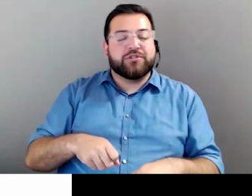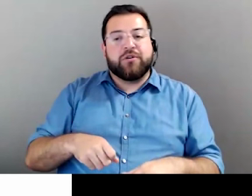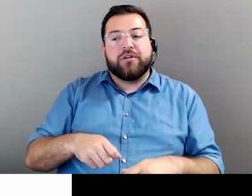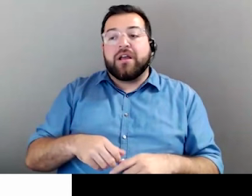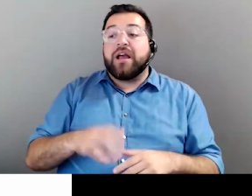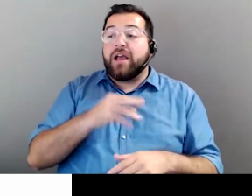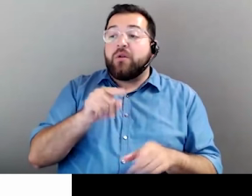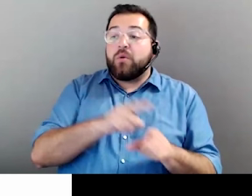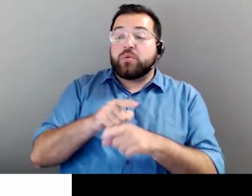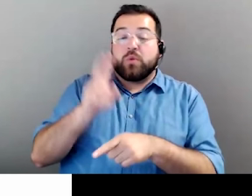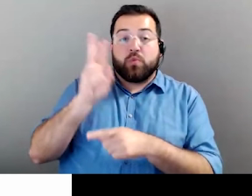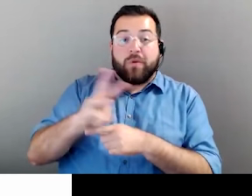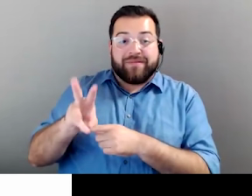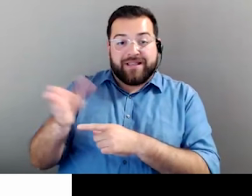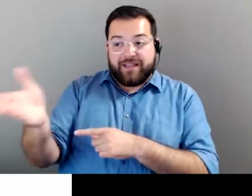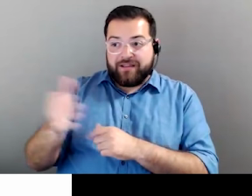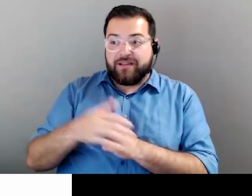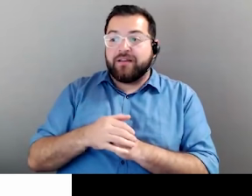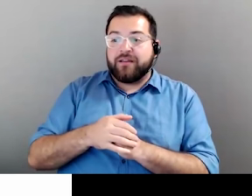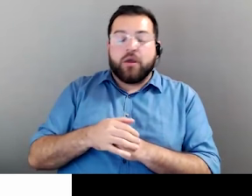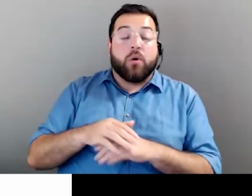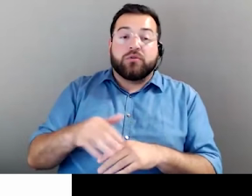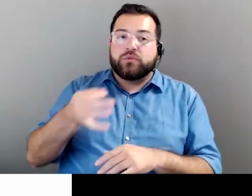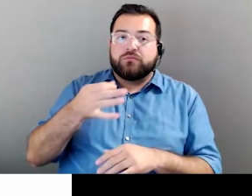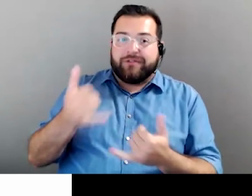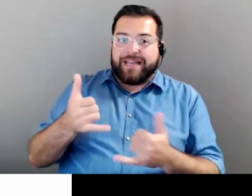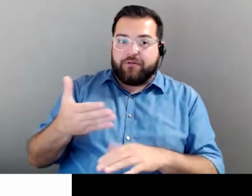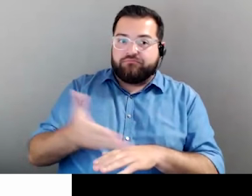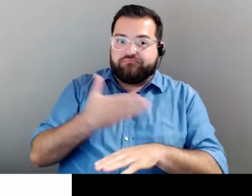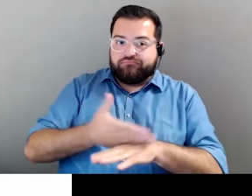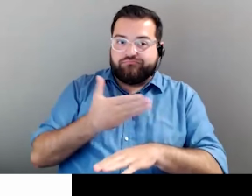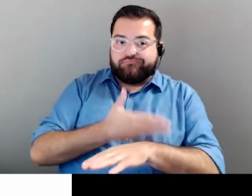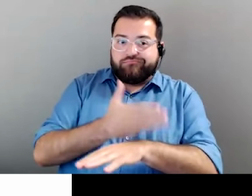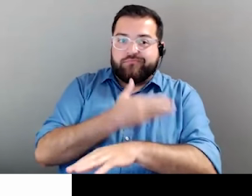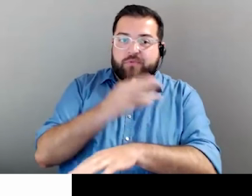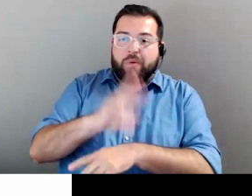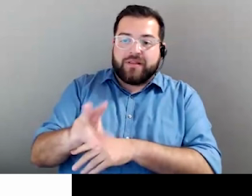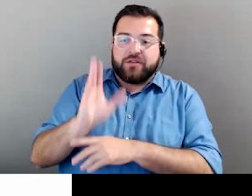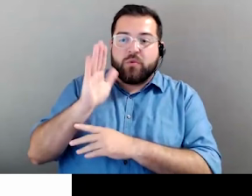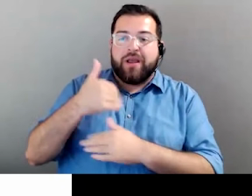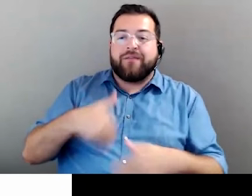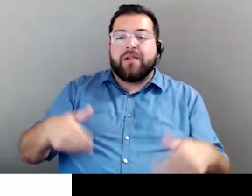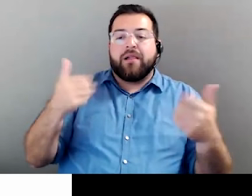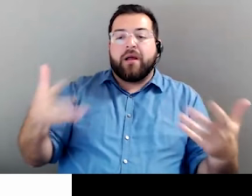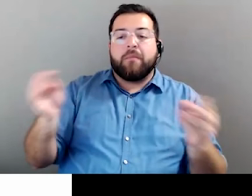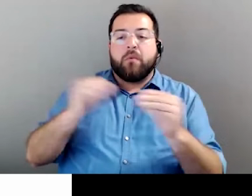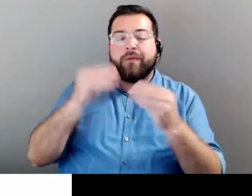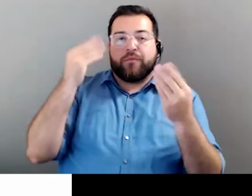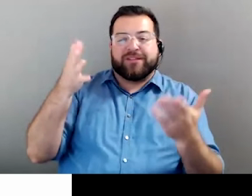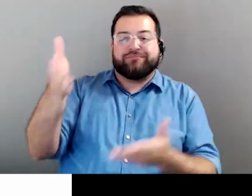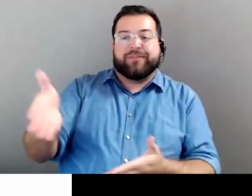our website is being revamped. And so there'll be a lot of information on that as